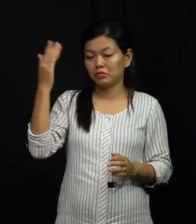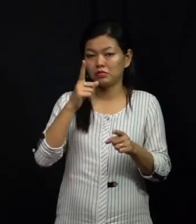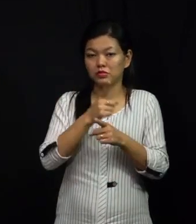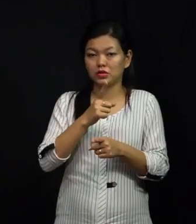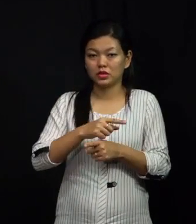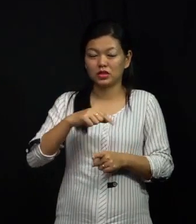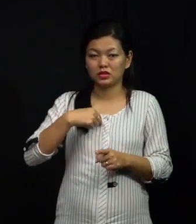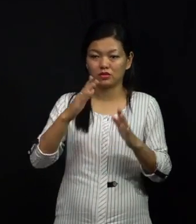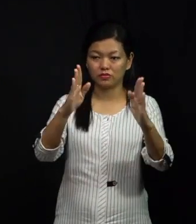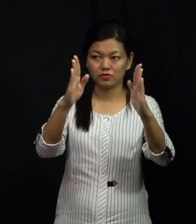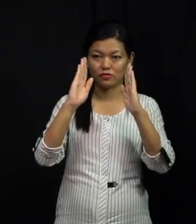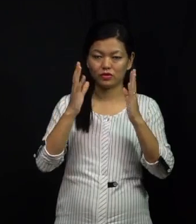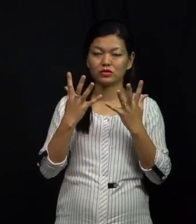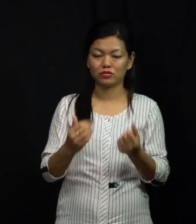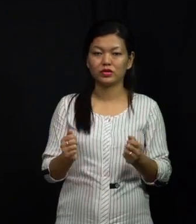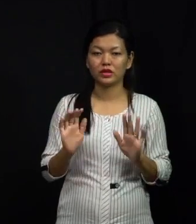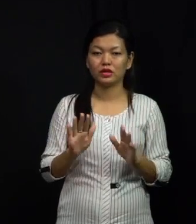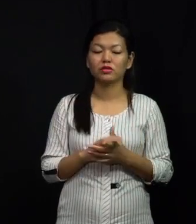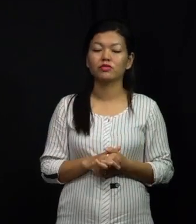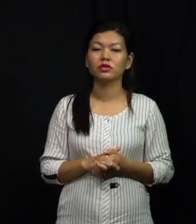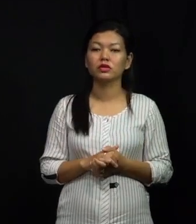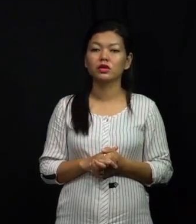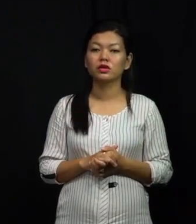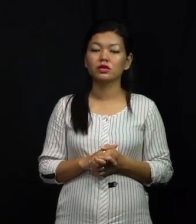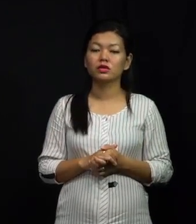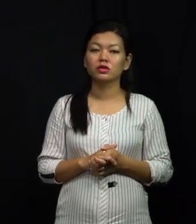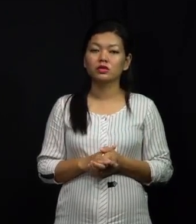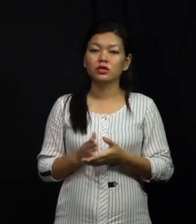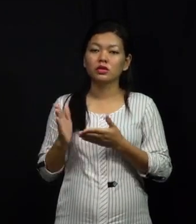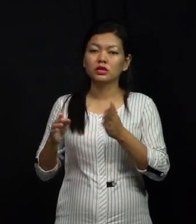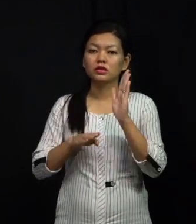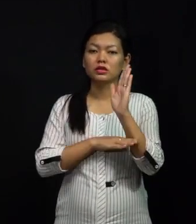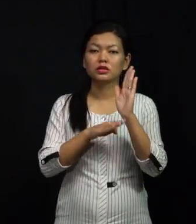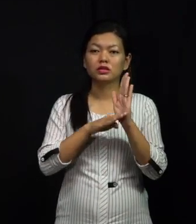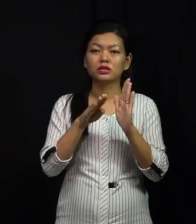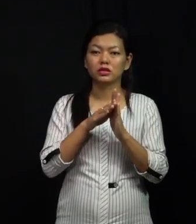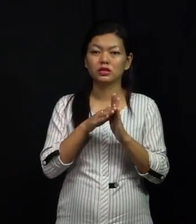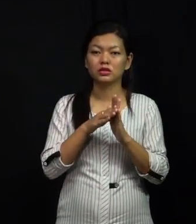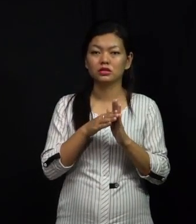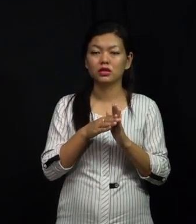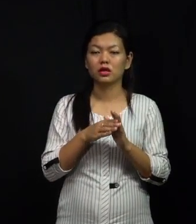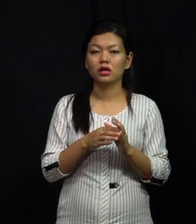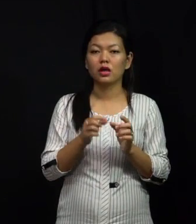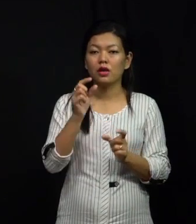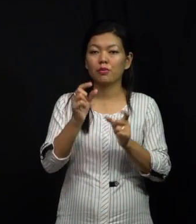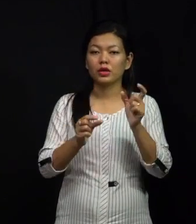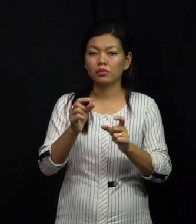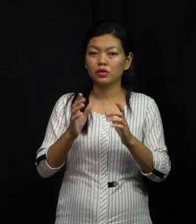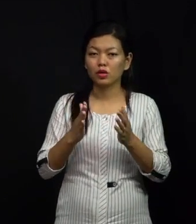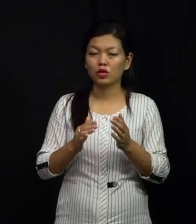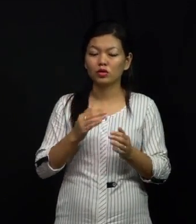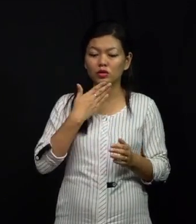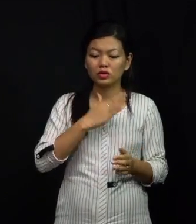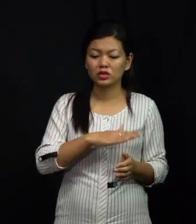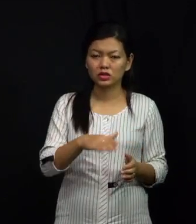and then it is also said that this stage is a stage where gang occurs, gang or peer